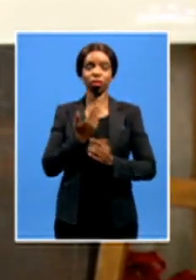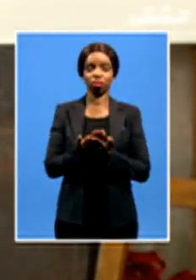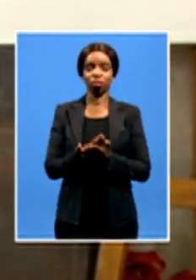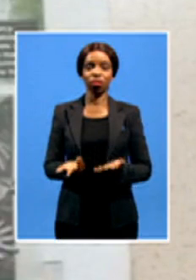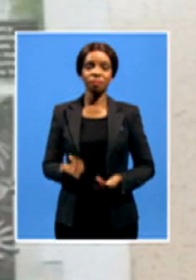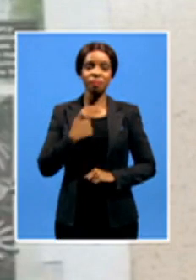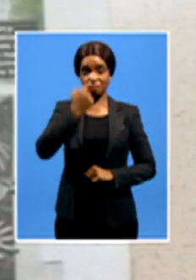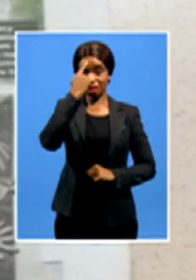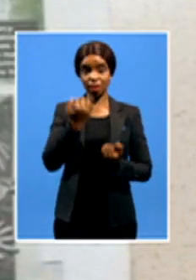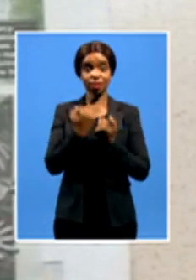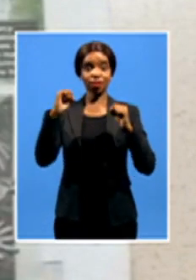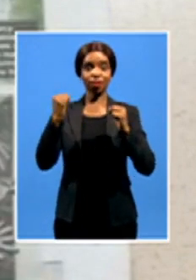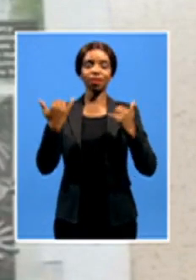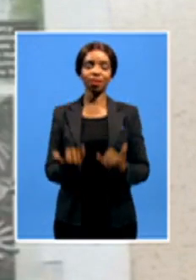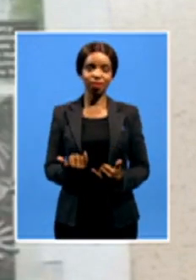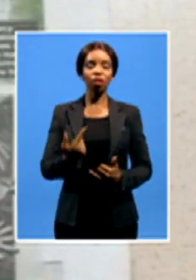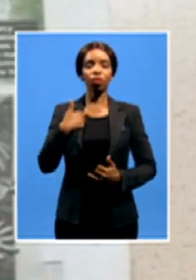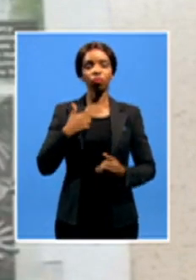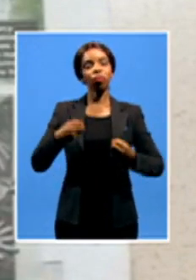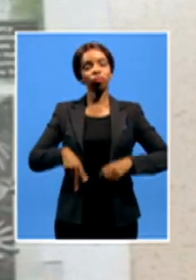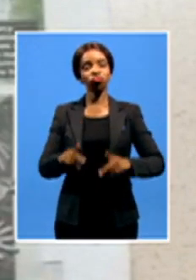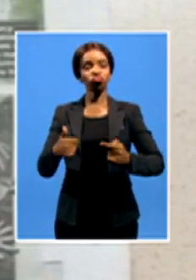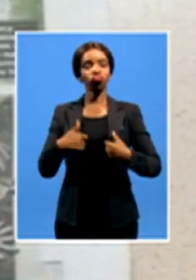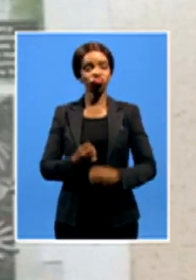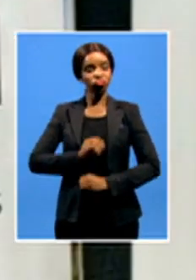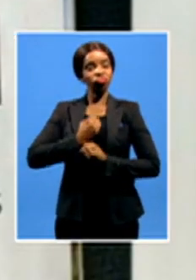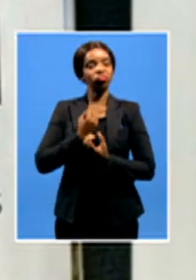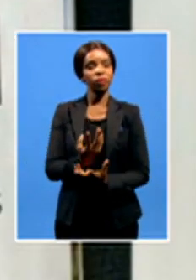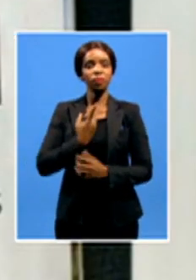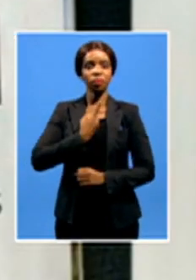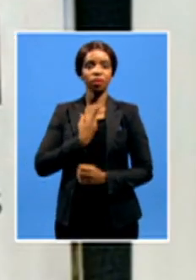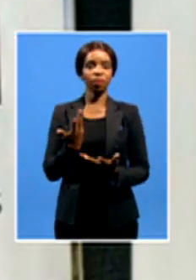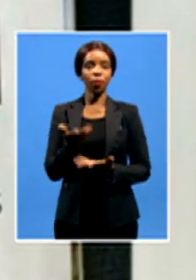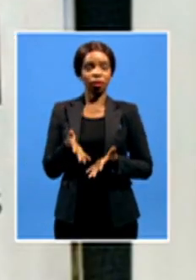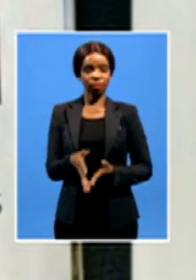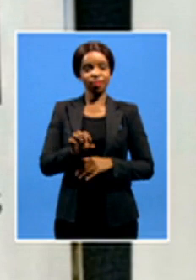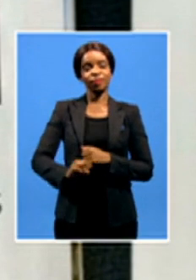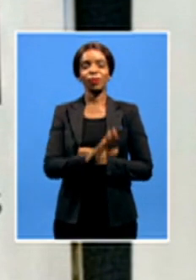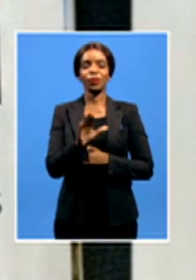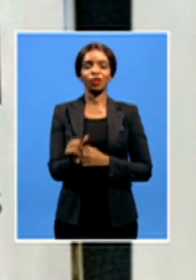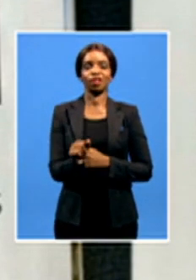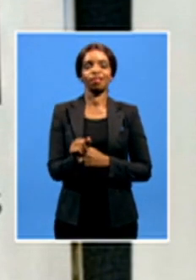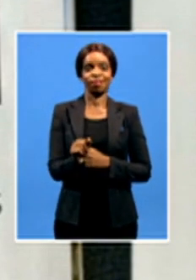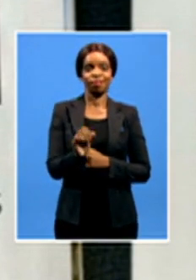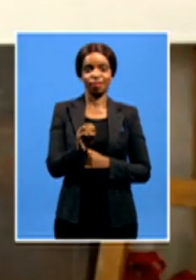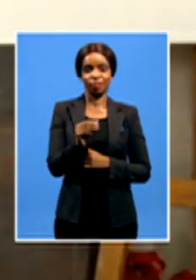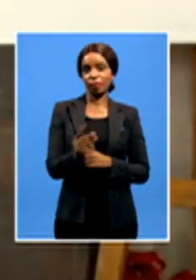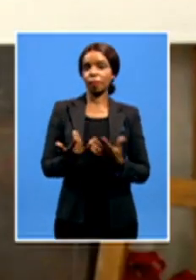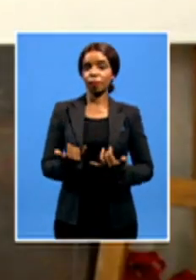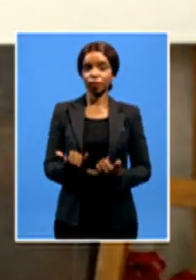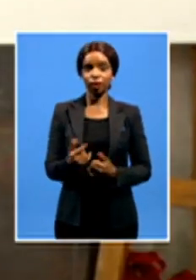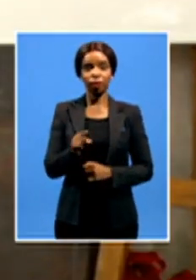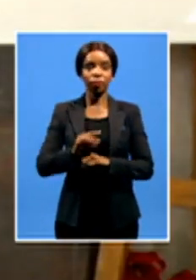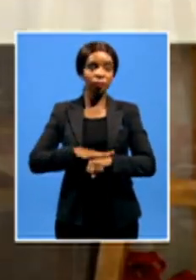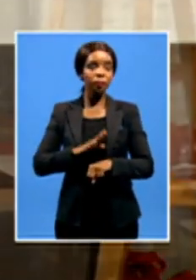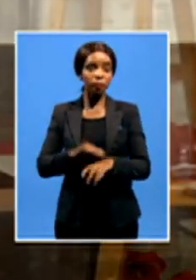think democracy has given me a lot of chance to express myself within South Africa. So now it's a nicer